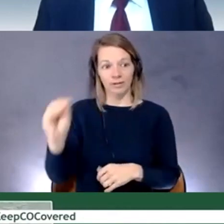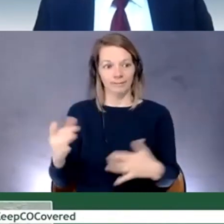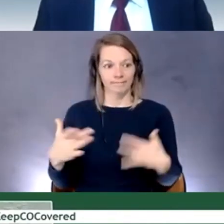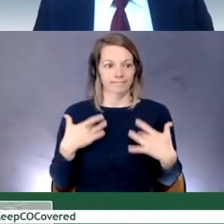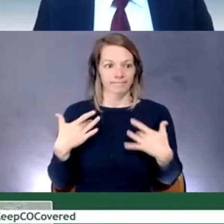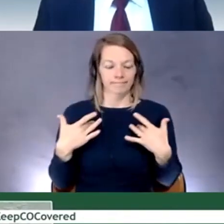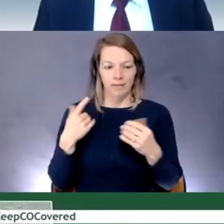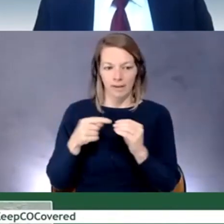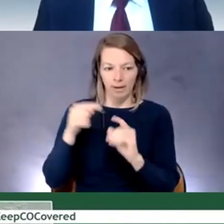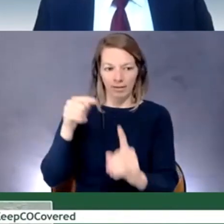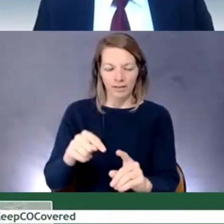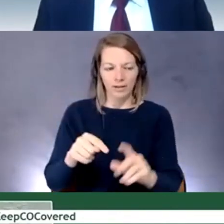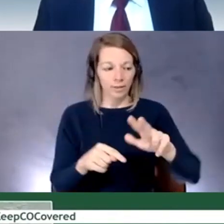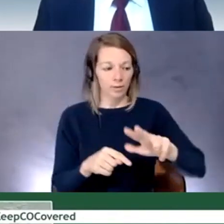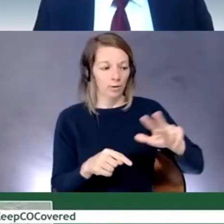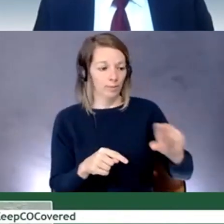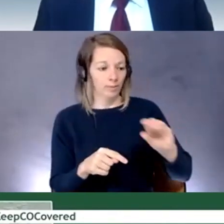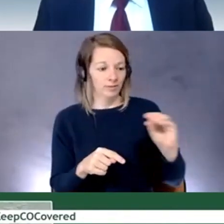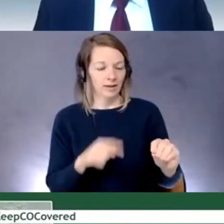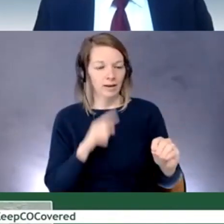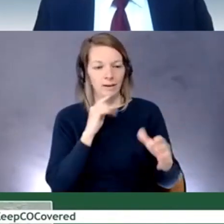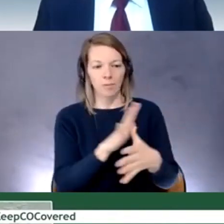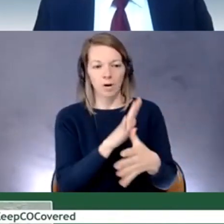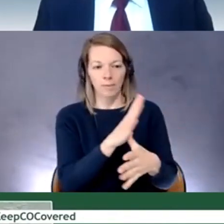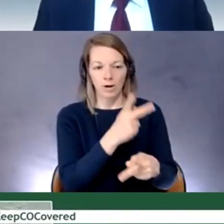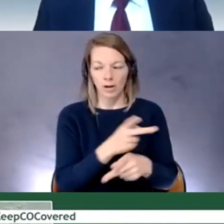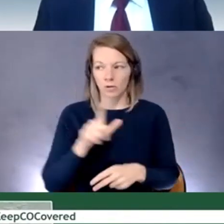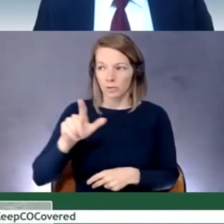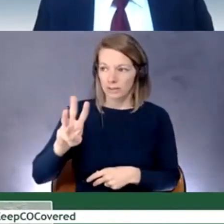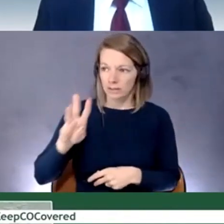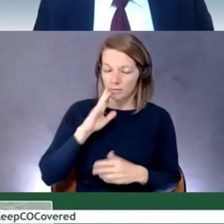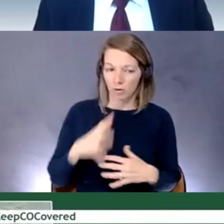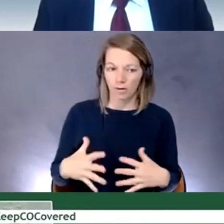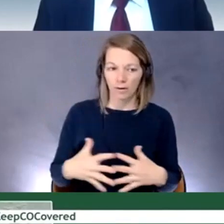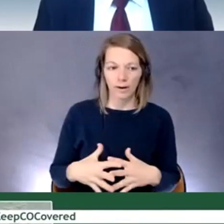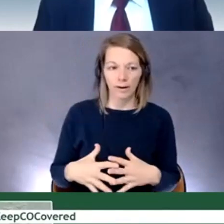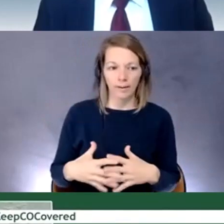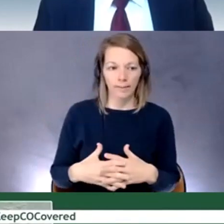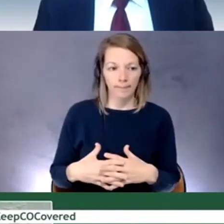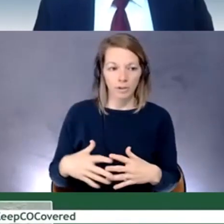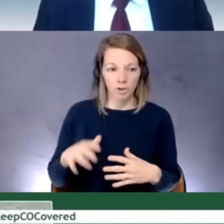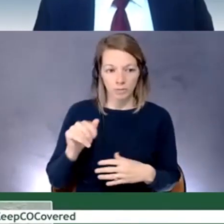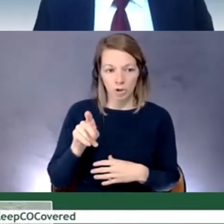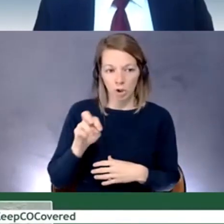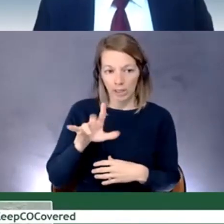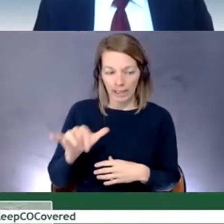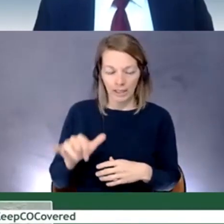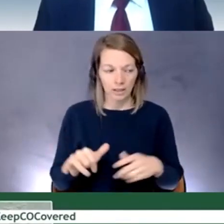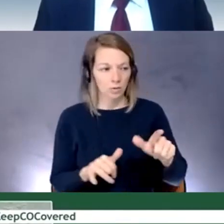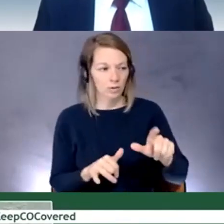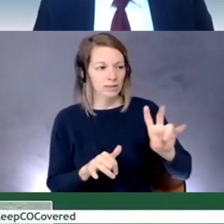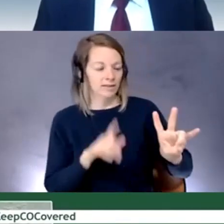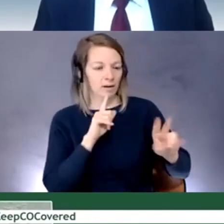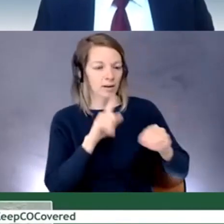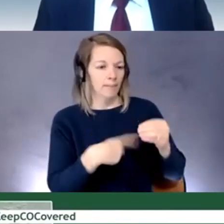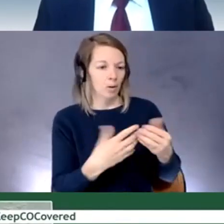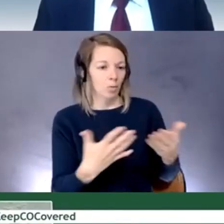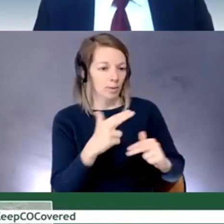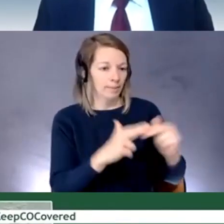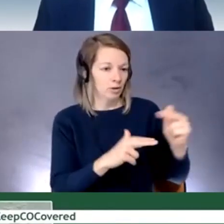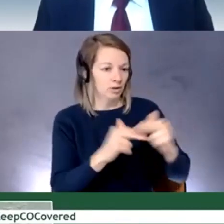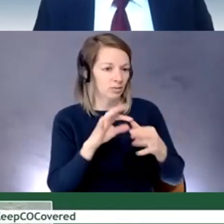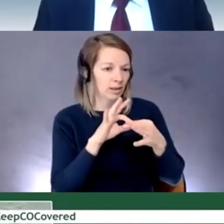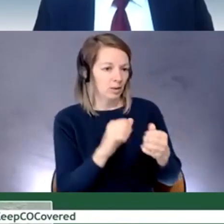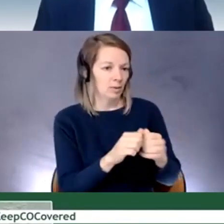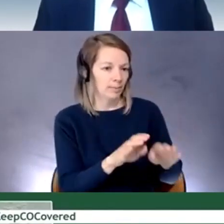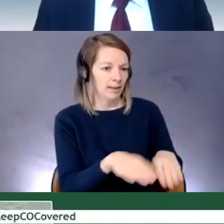call. 33% on primary care, 26% on maternity bundle, and really exciting 27% about what we're building around